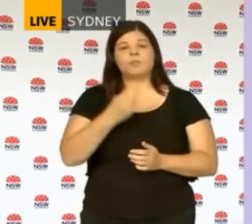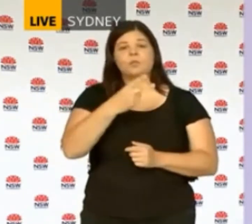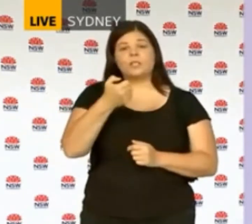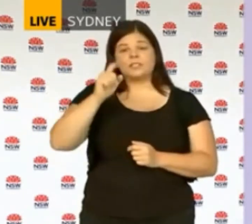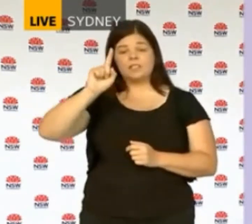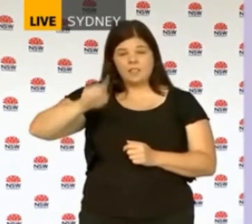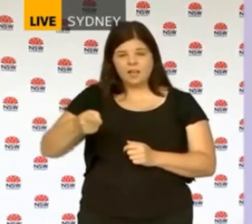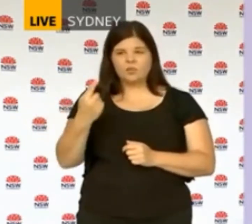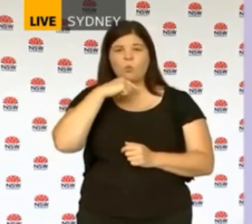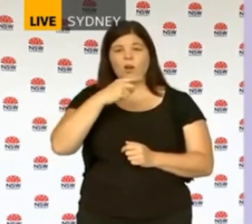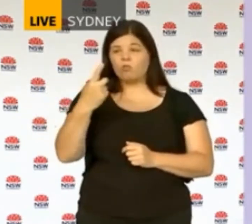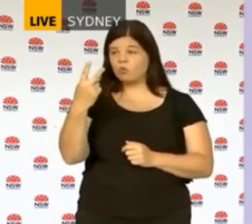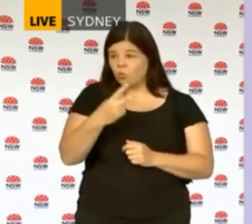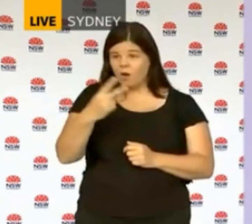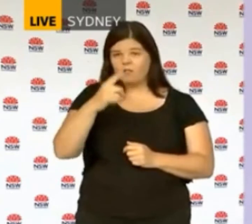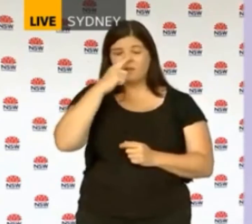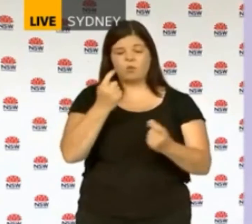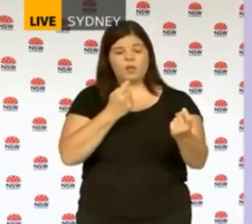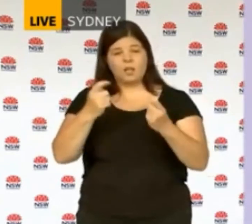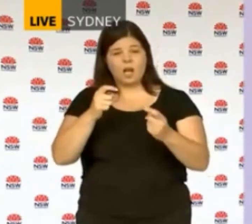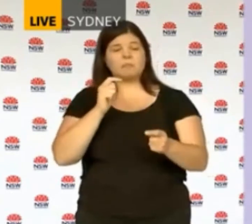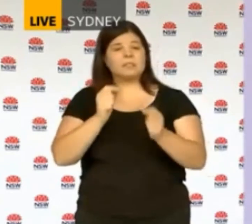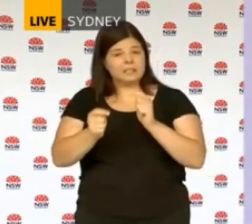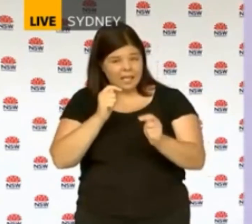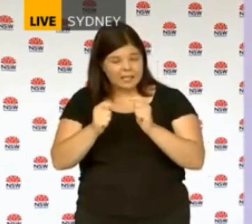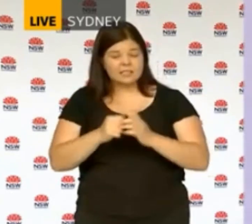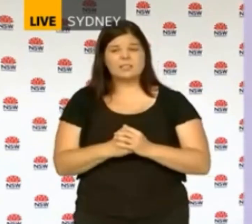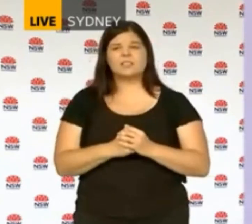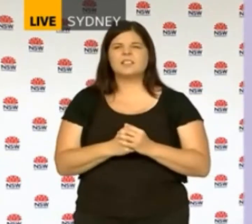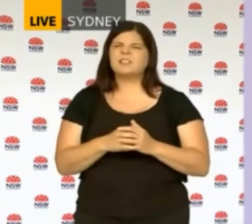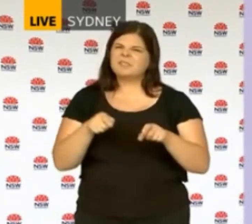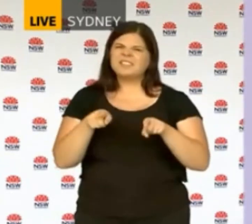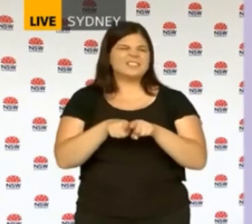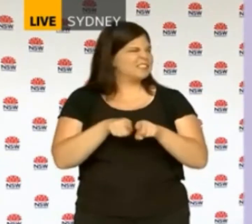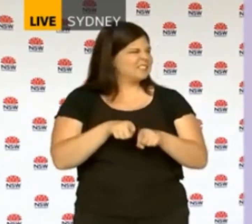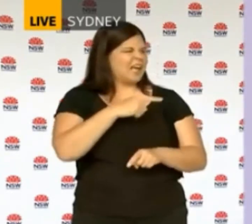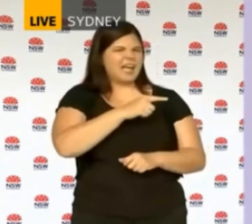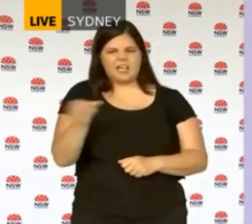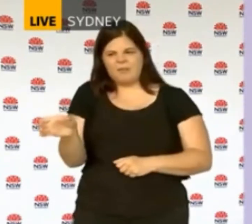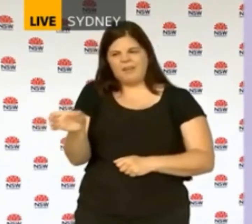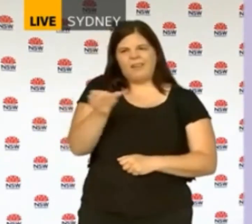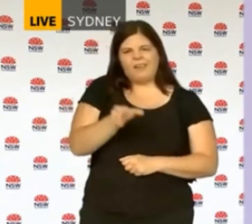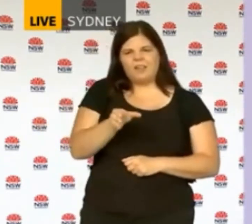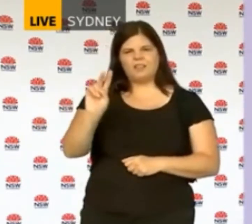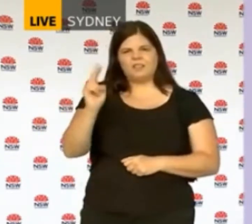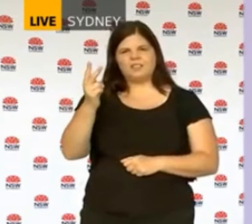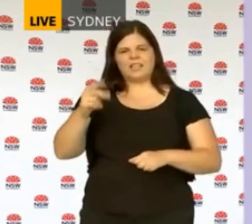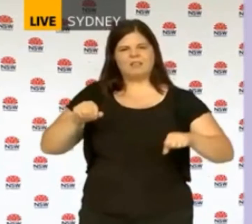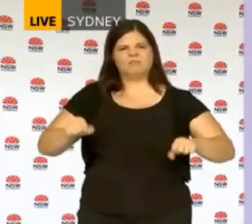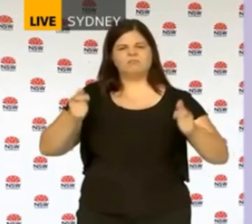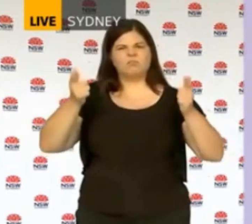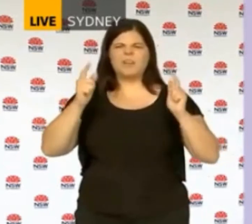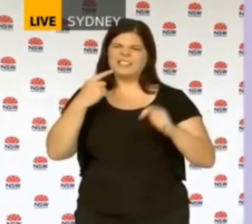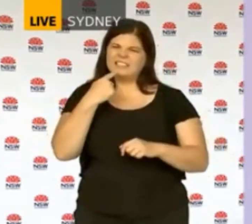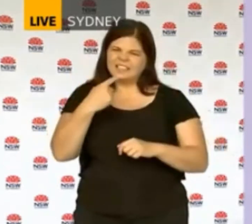26,112 tests reported to 8 p.m. last night. So can I echo the Acting Premier's call for testing? It's really pleasing to see those